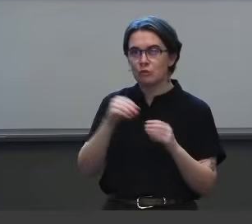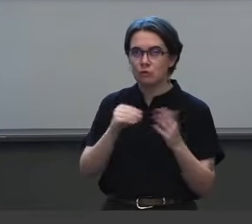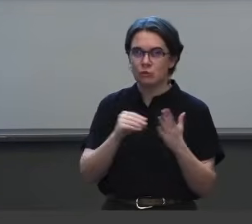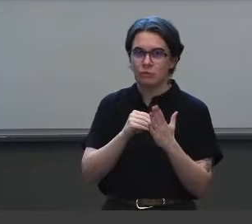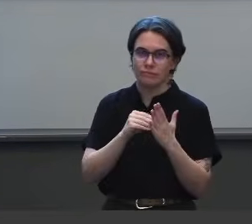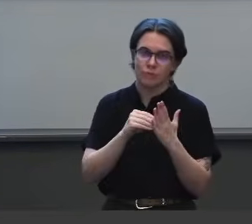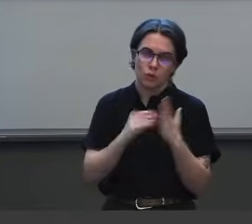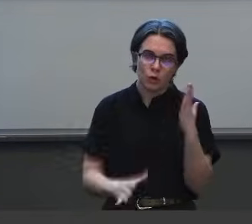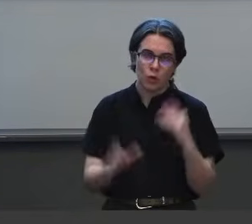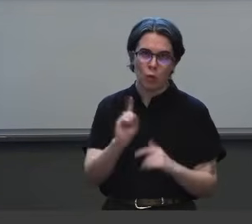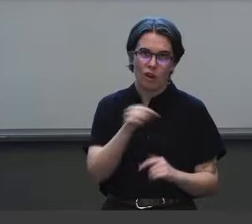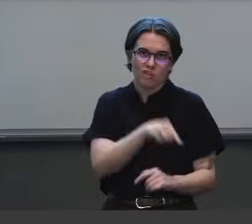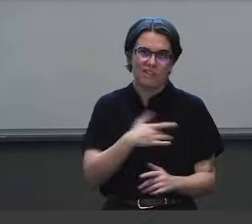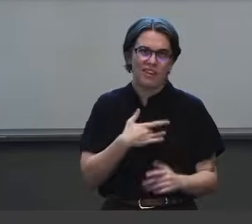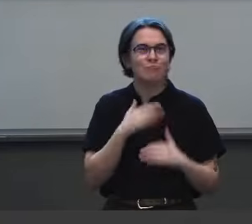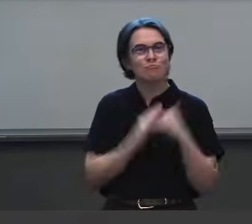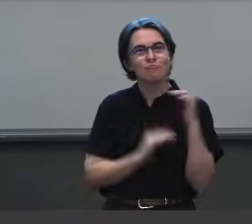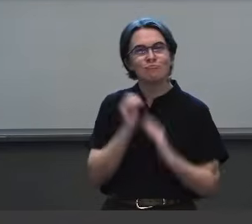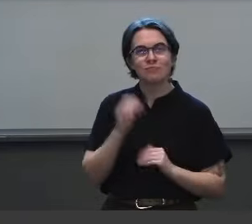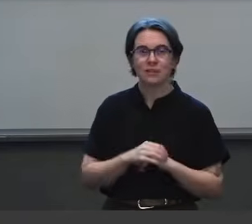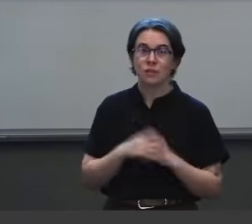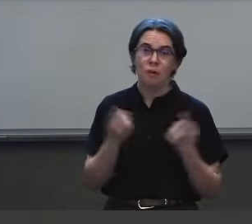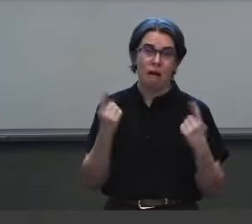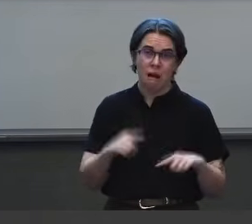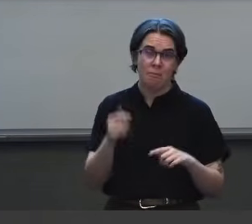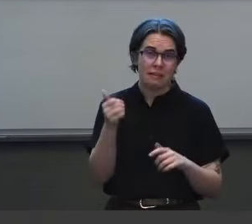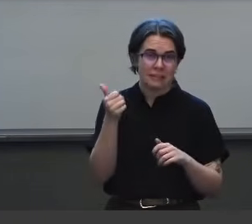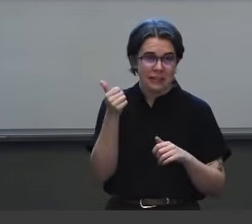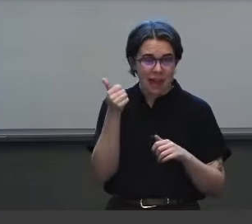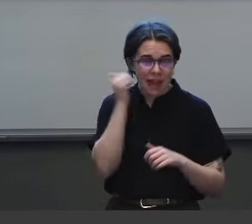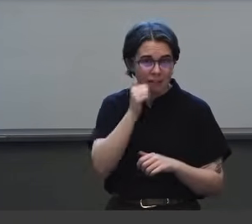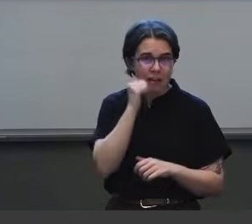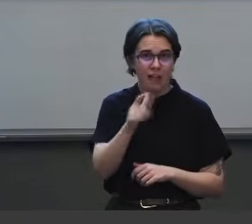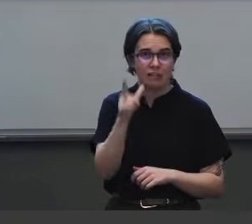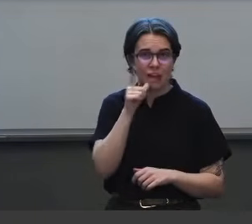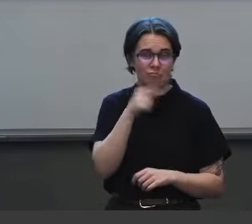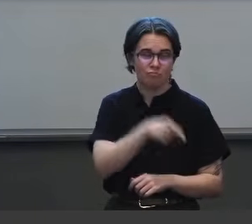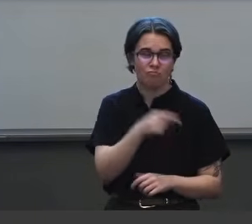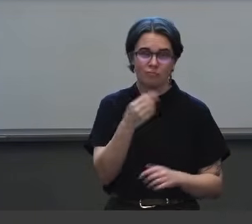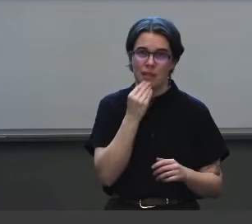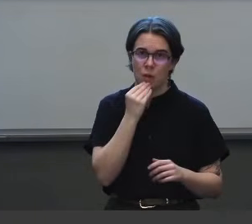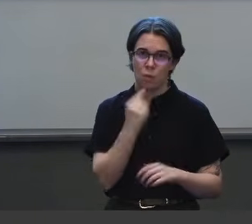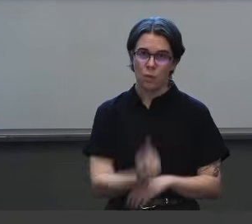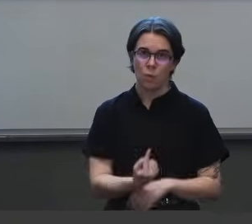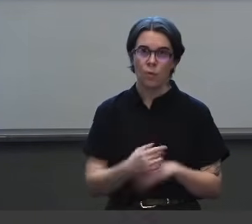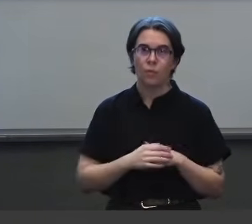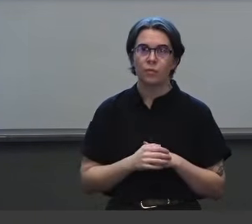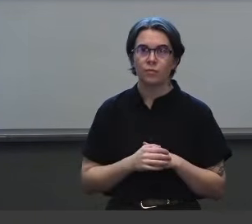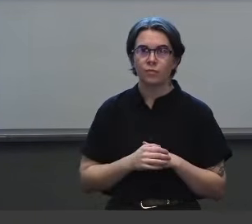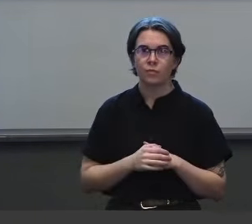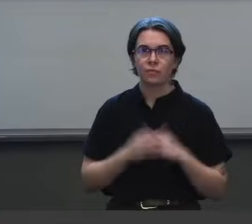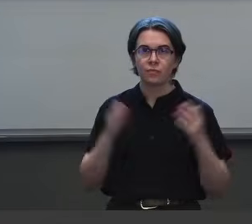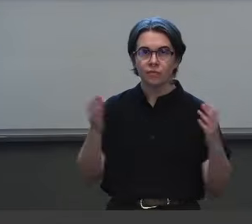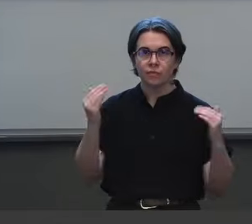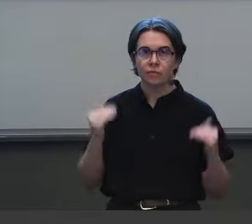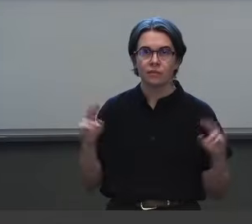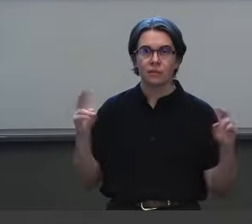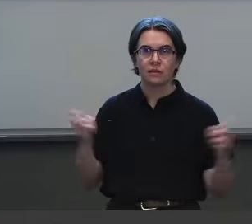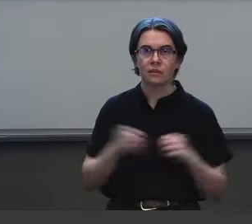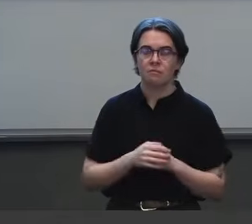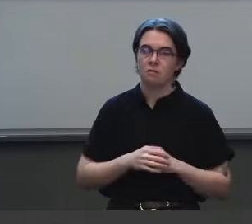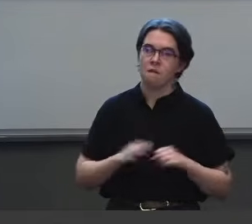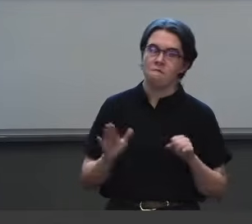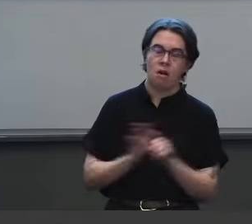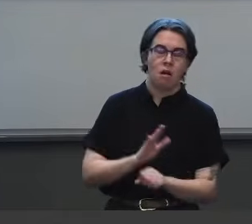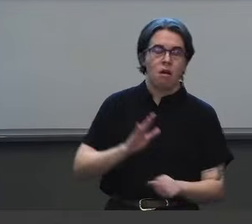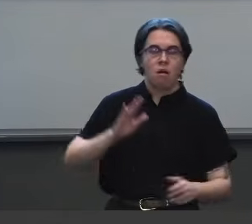Instead, every lunch is spent in solitude. And then at the bottom, completely freaked out. He could